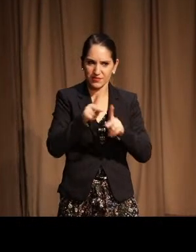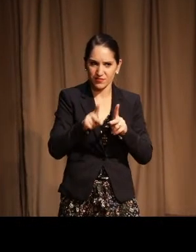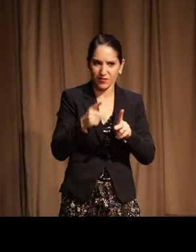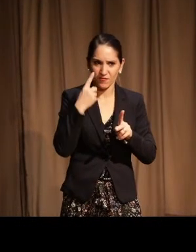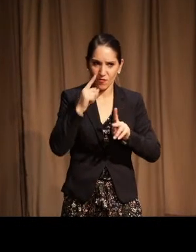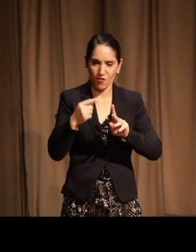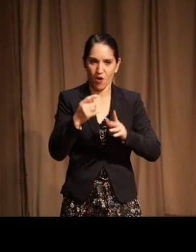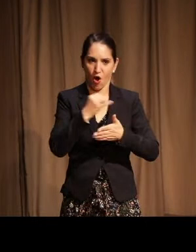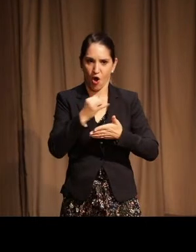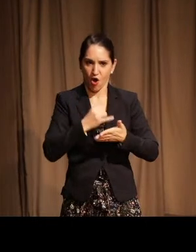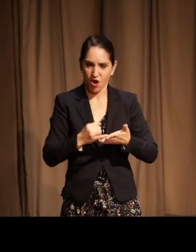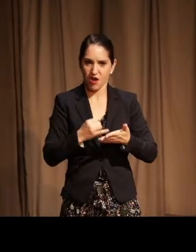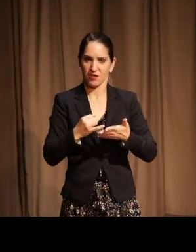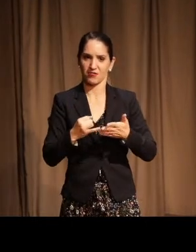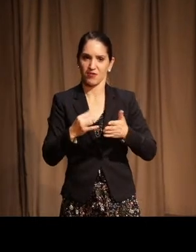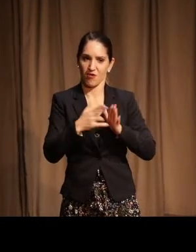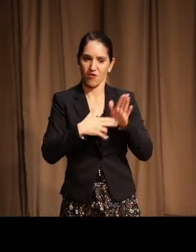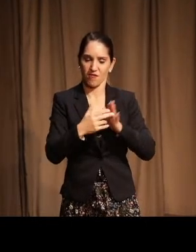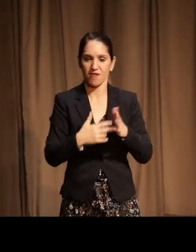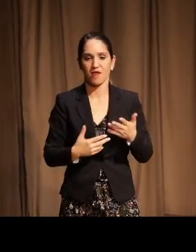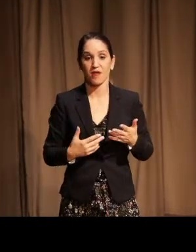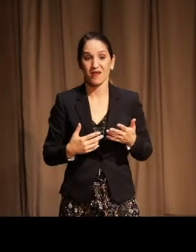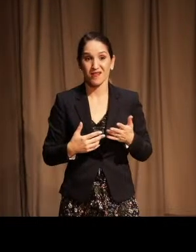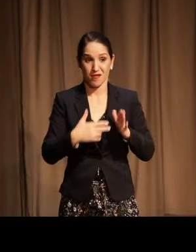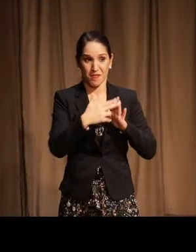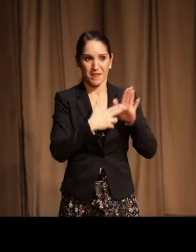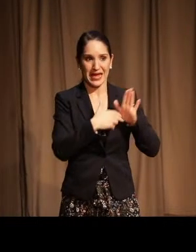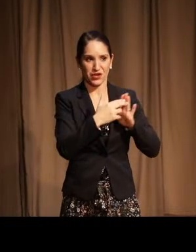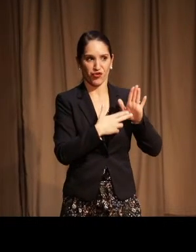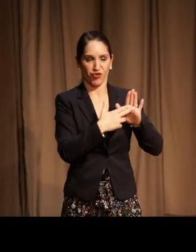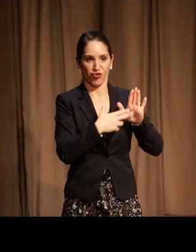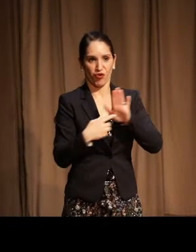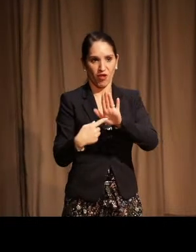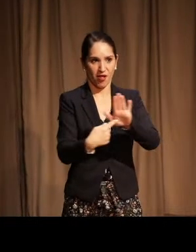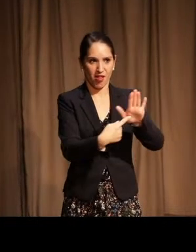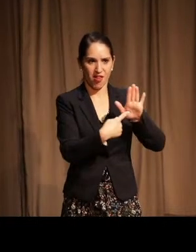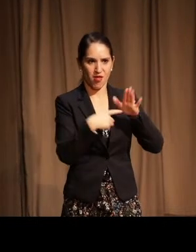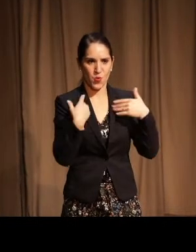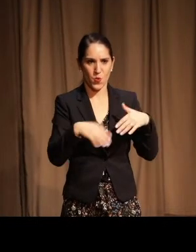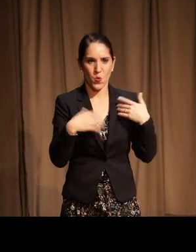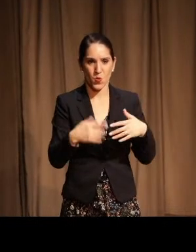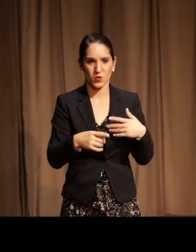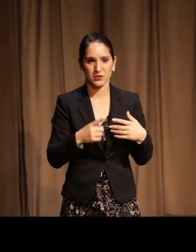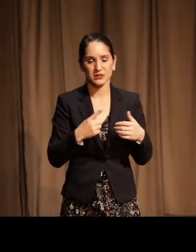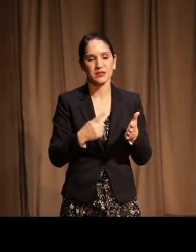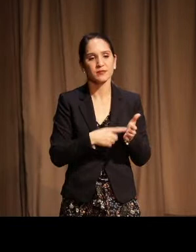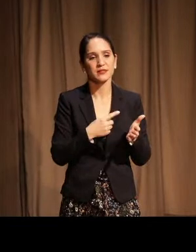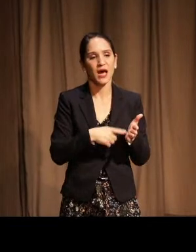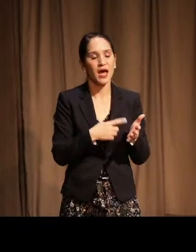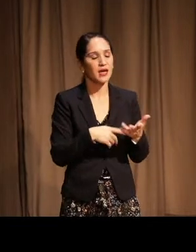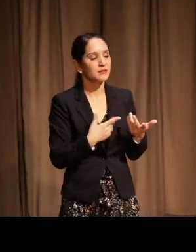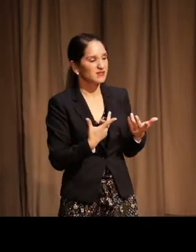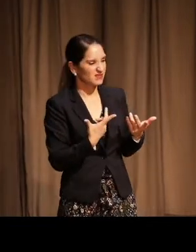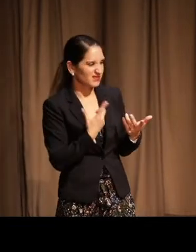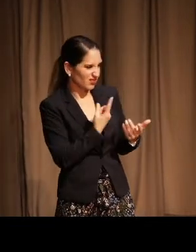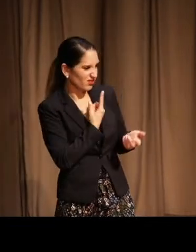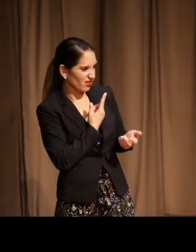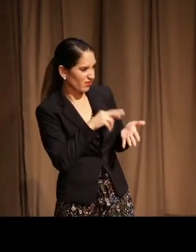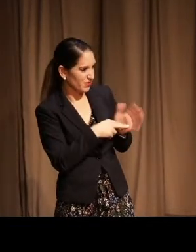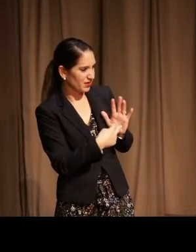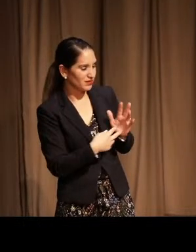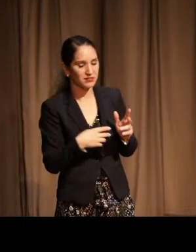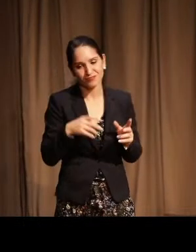Sometimes be a painter is very solitário. Solitary or isolated. Solitary, Yeah.